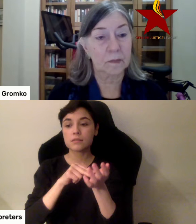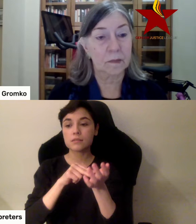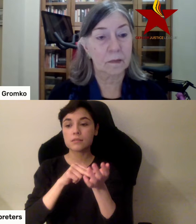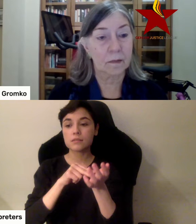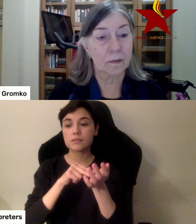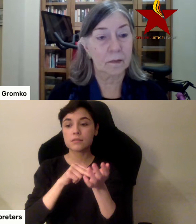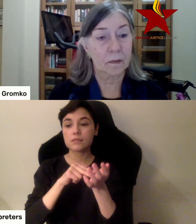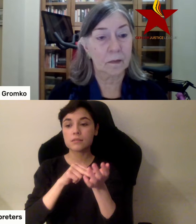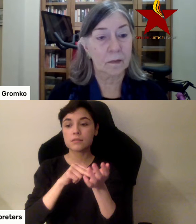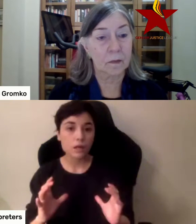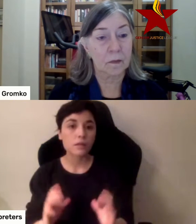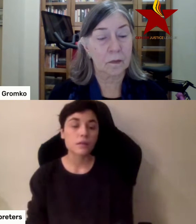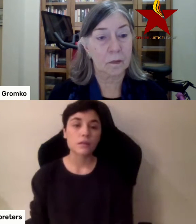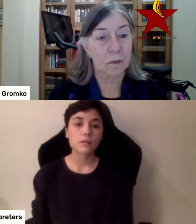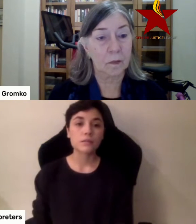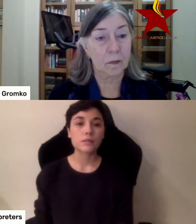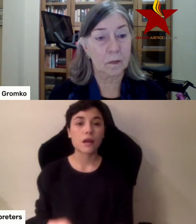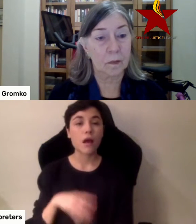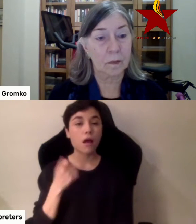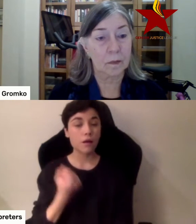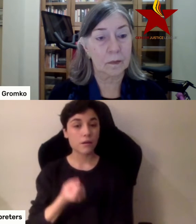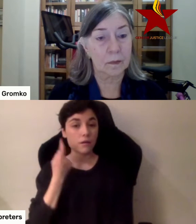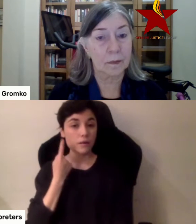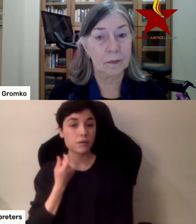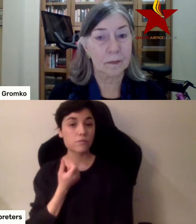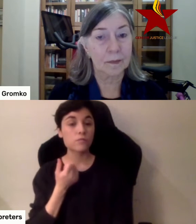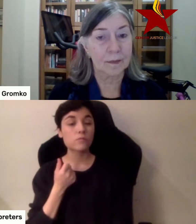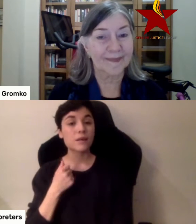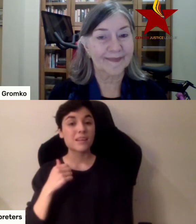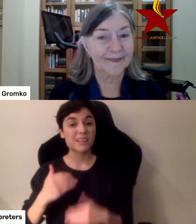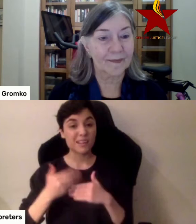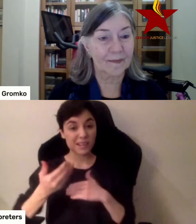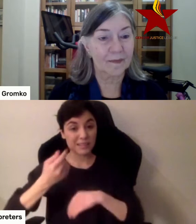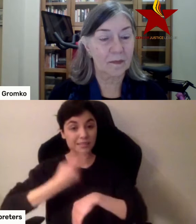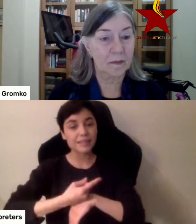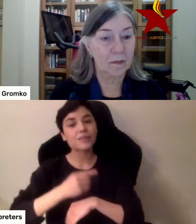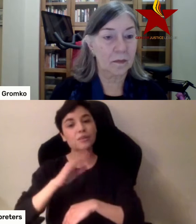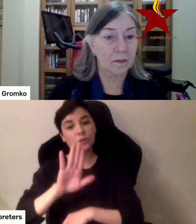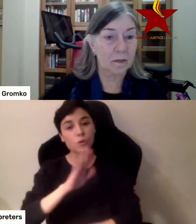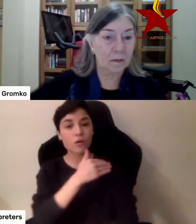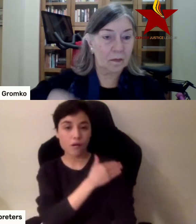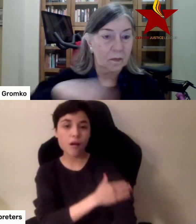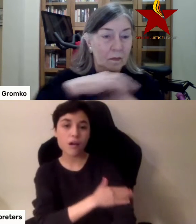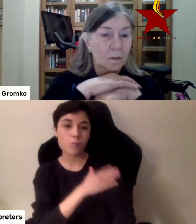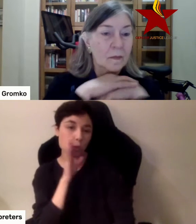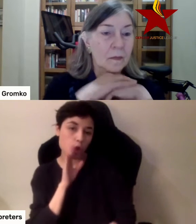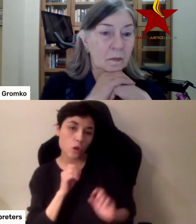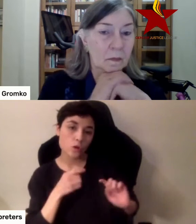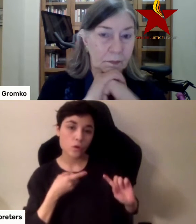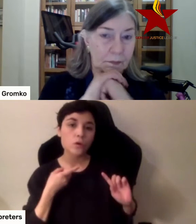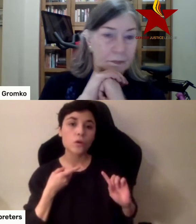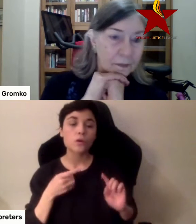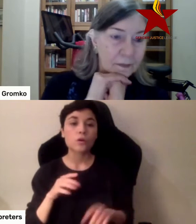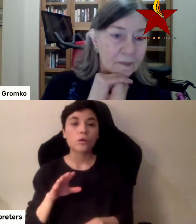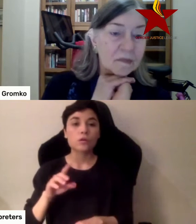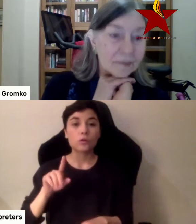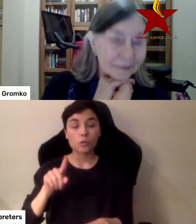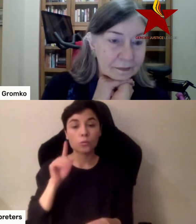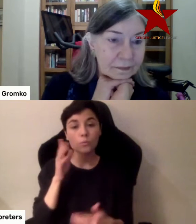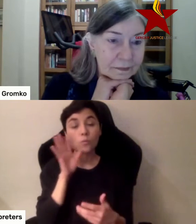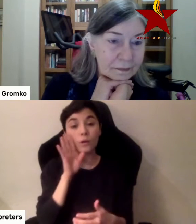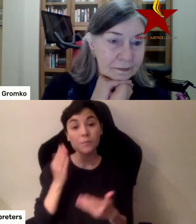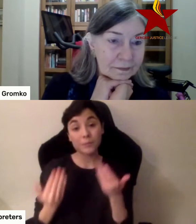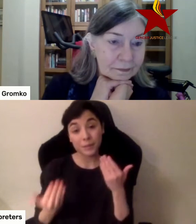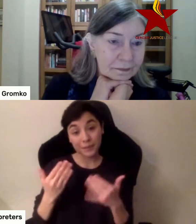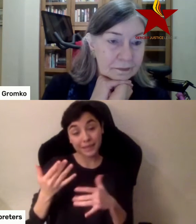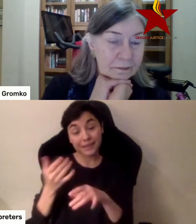sore. You might have some of the flu-like symptoms. That's because your body is doing what it's supposed to do. And people get fearful of that,